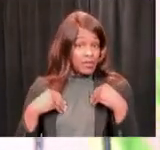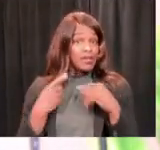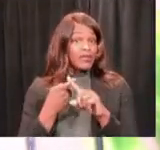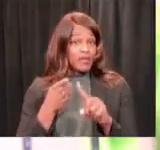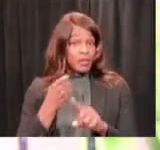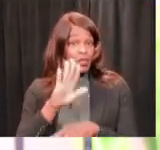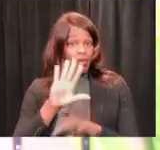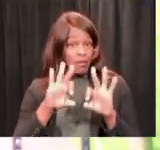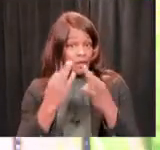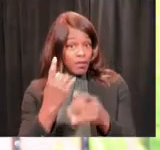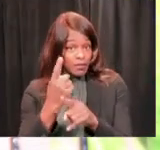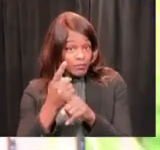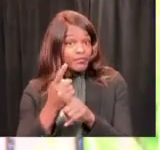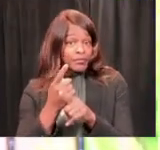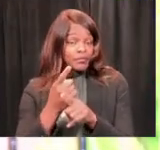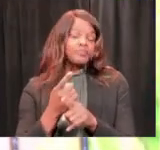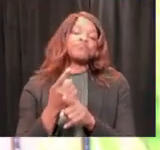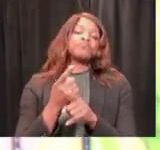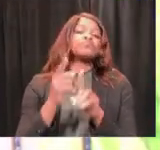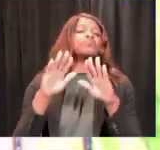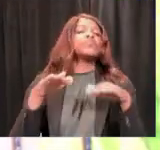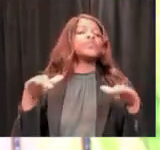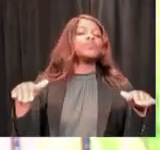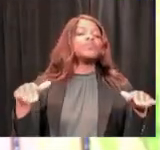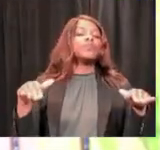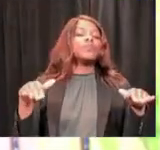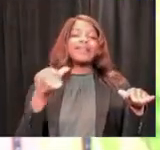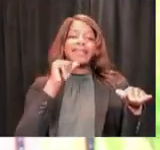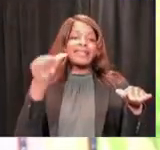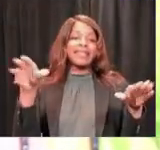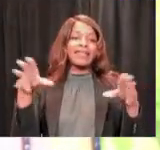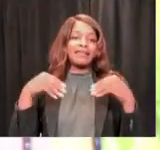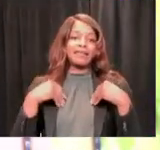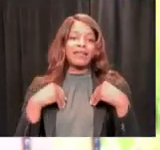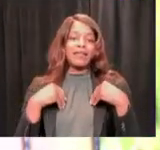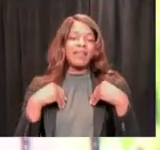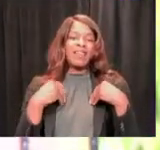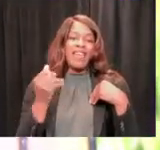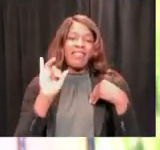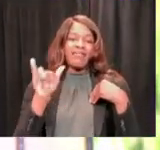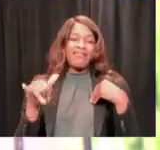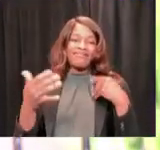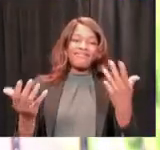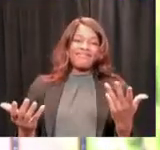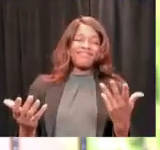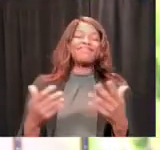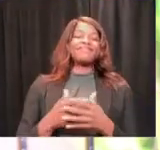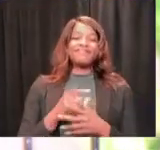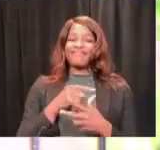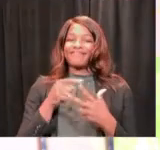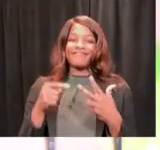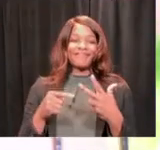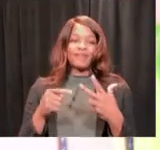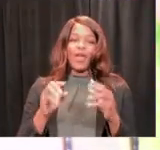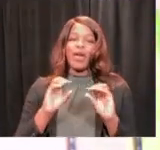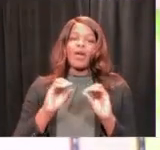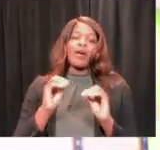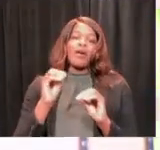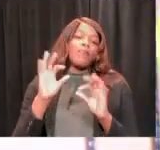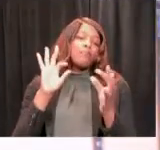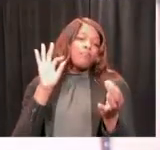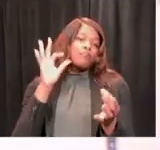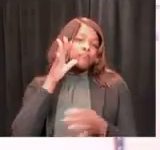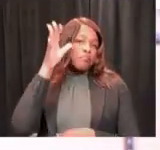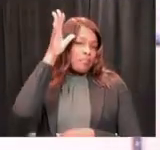And consequently, when children don't receive some of those, right? Because no parent is perfect, because